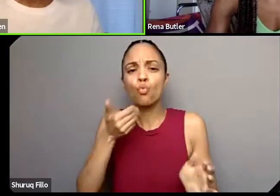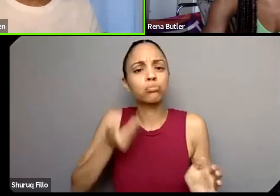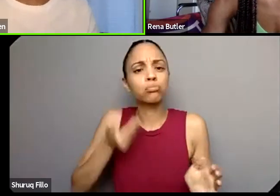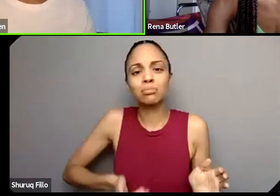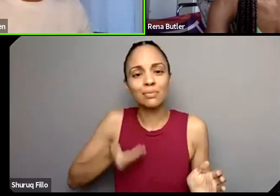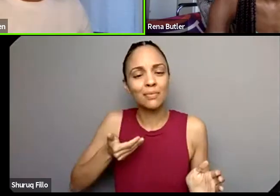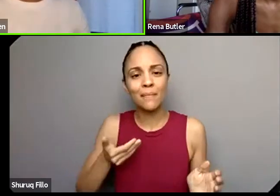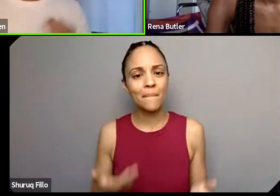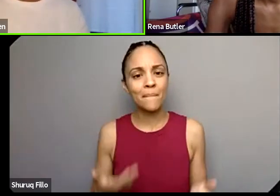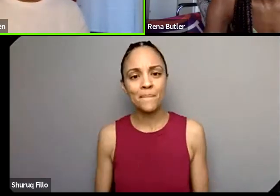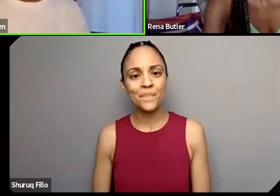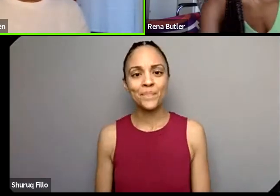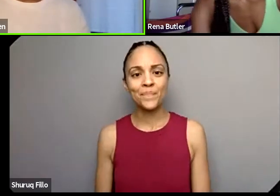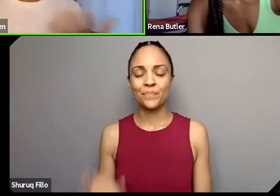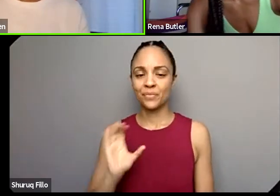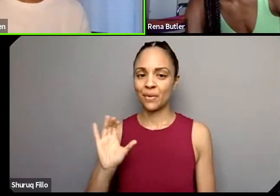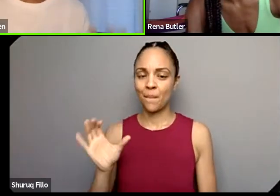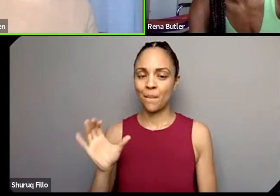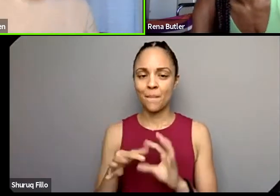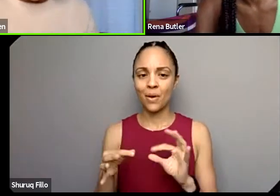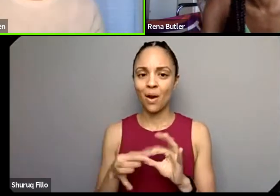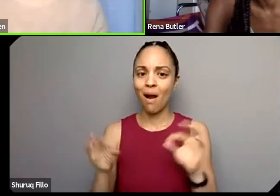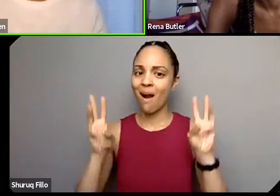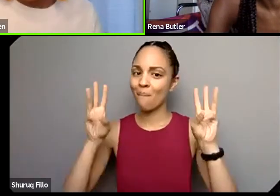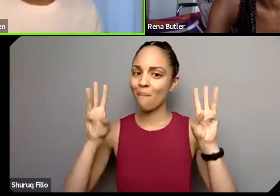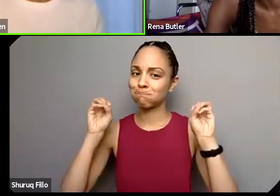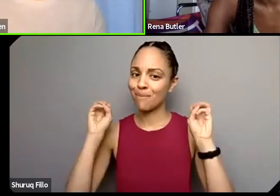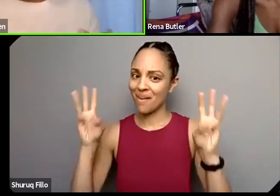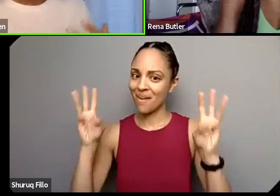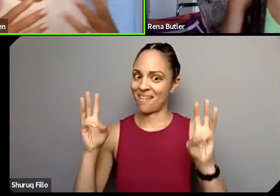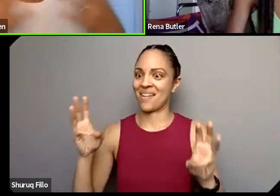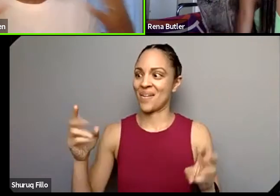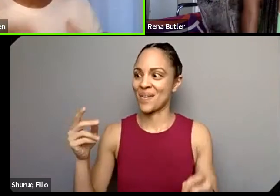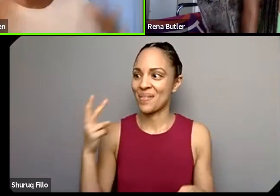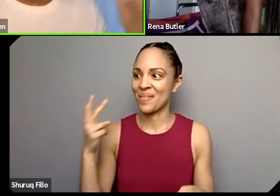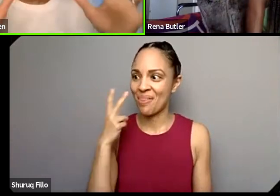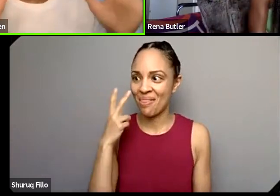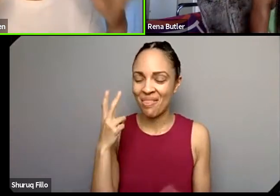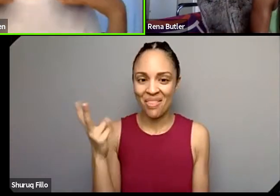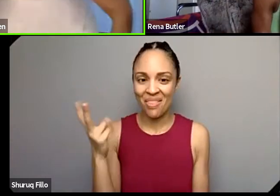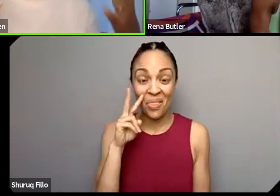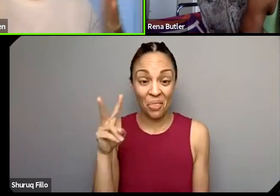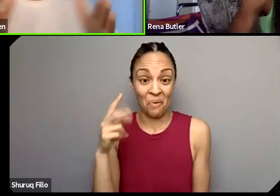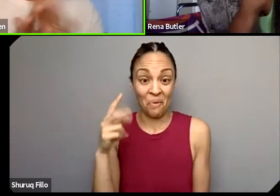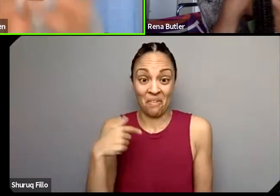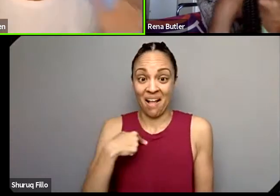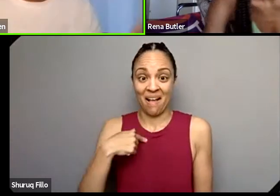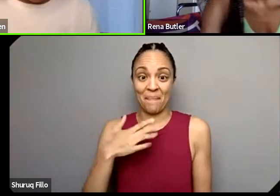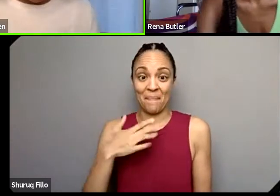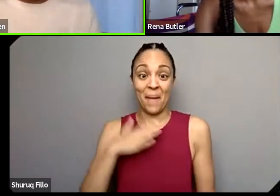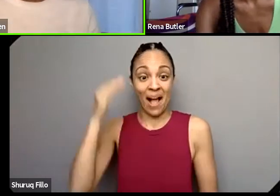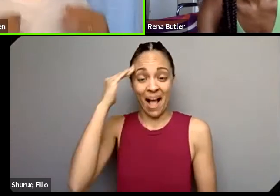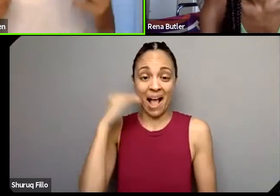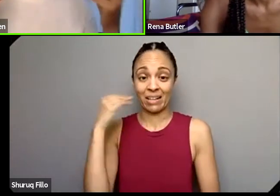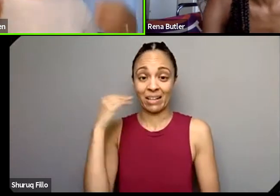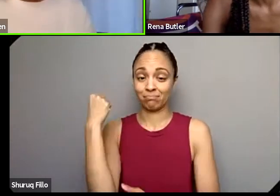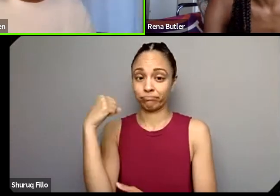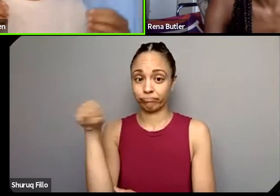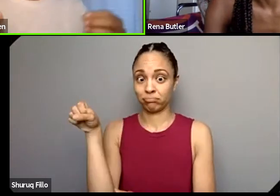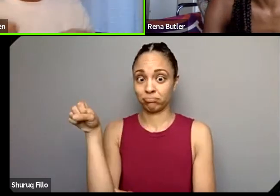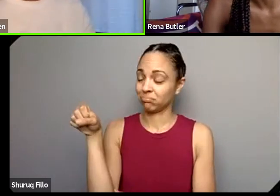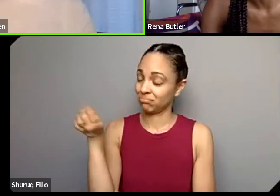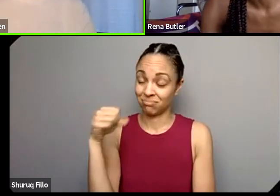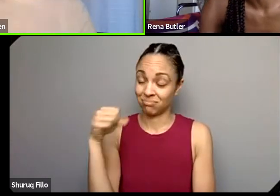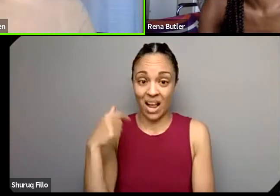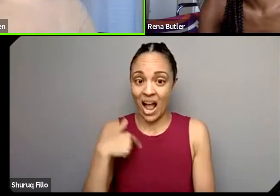Wow. Yeah. You sound like, listen to me, I'm shaking my head as if I know anything about making work. I don't, but I'm